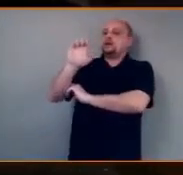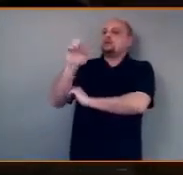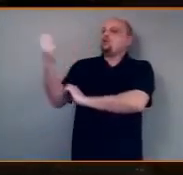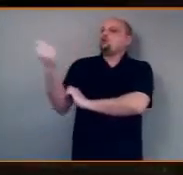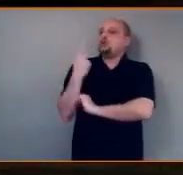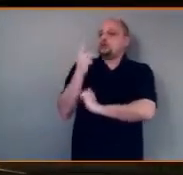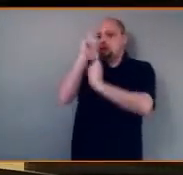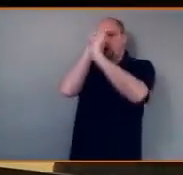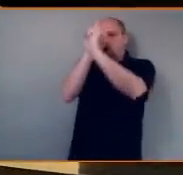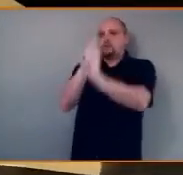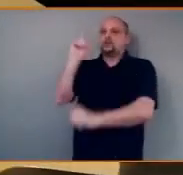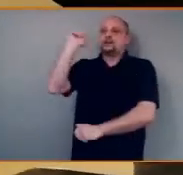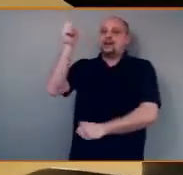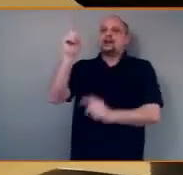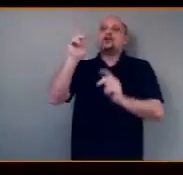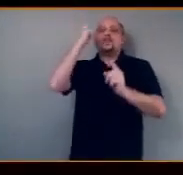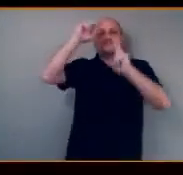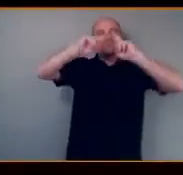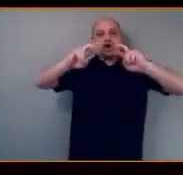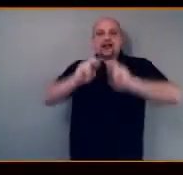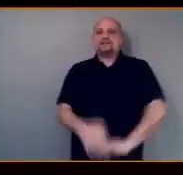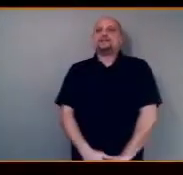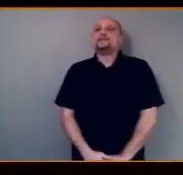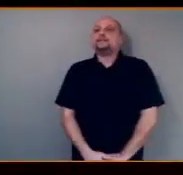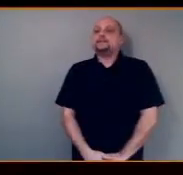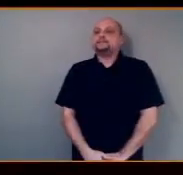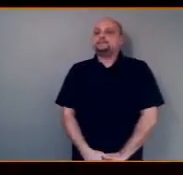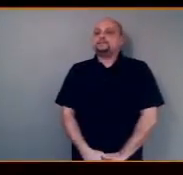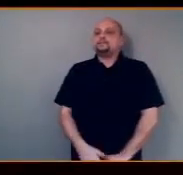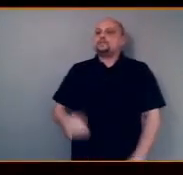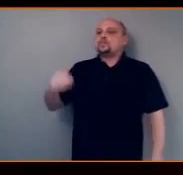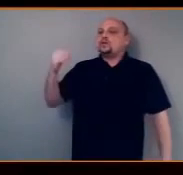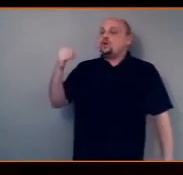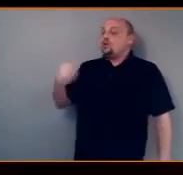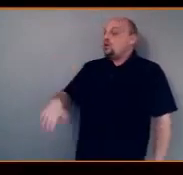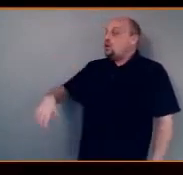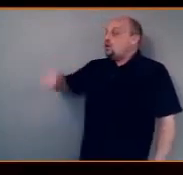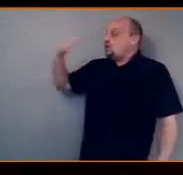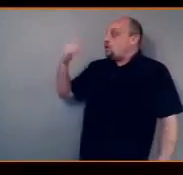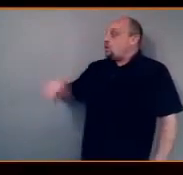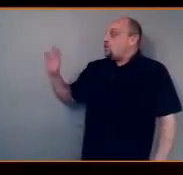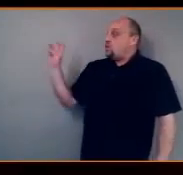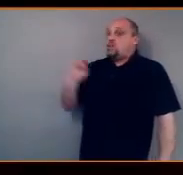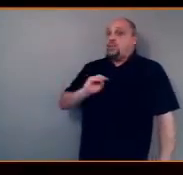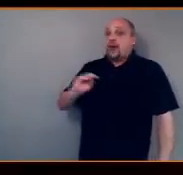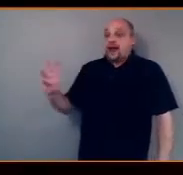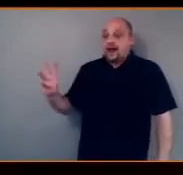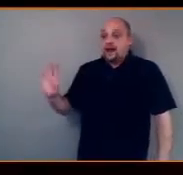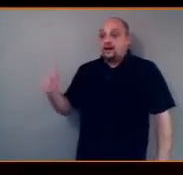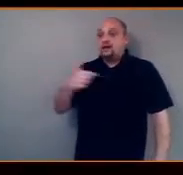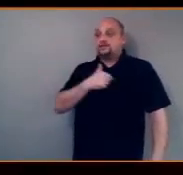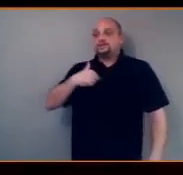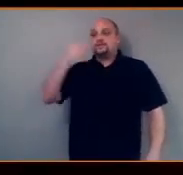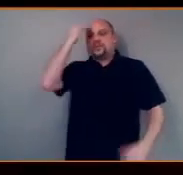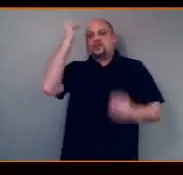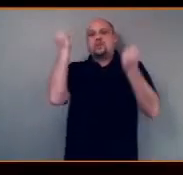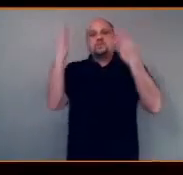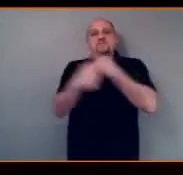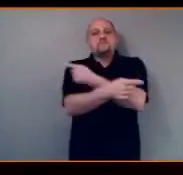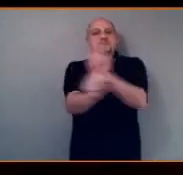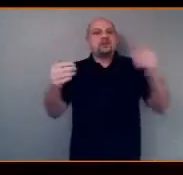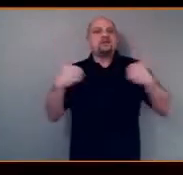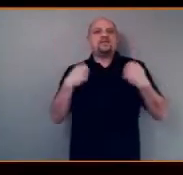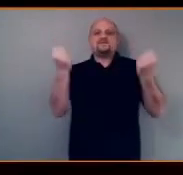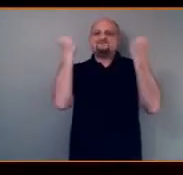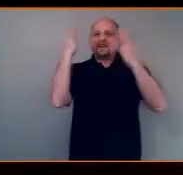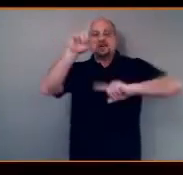Earth. That is incredible. We know many of you at home have so many